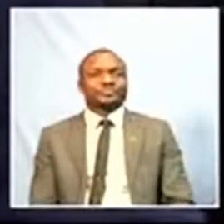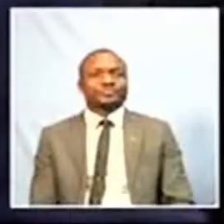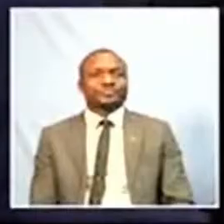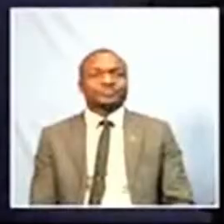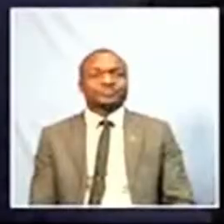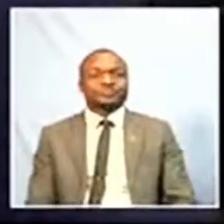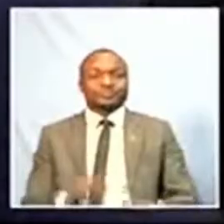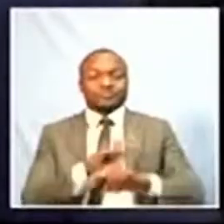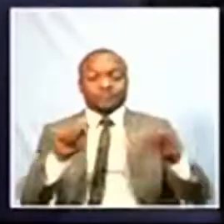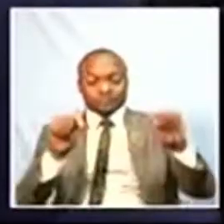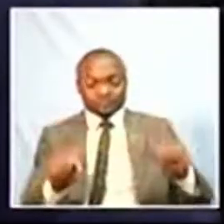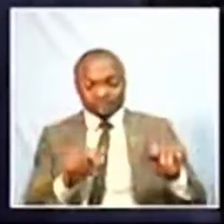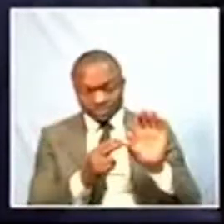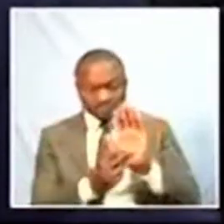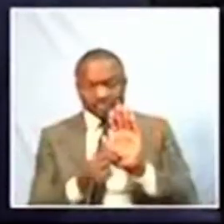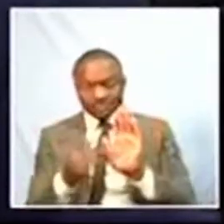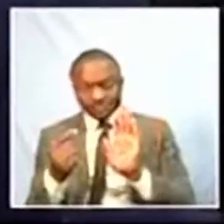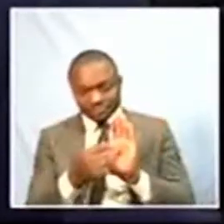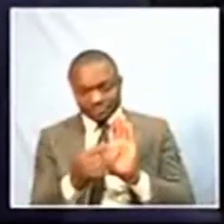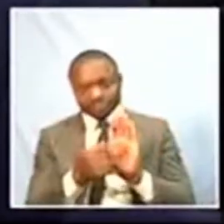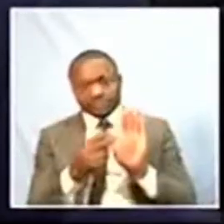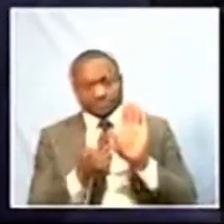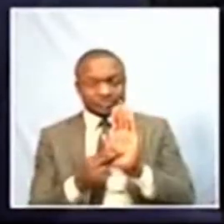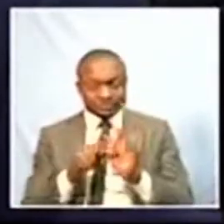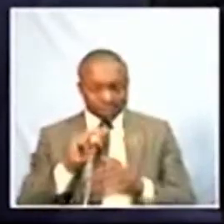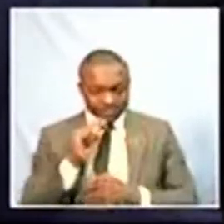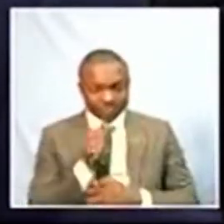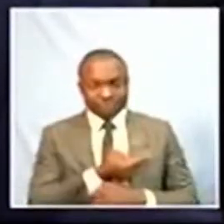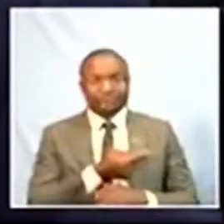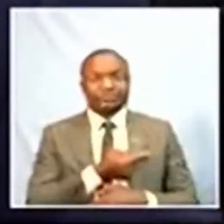The table exhibited here, Chair, is showing us that